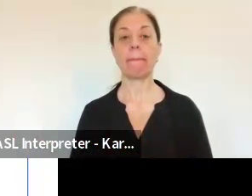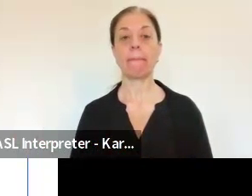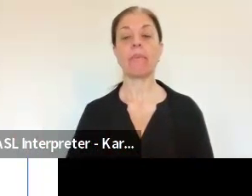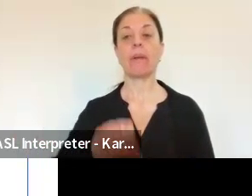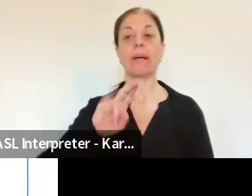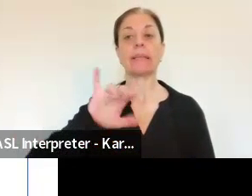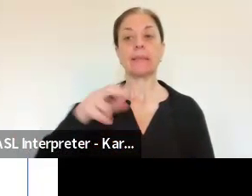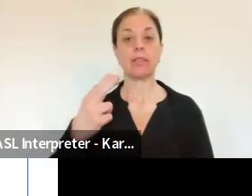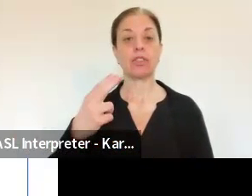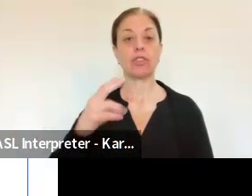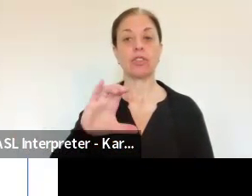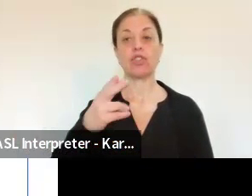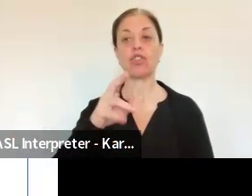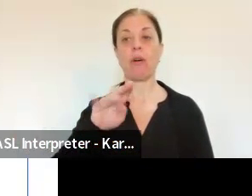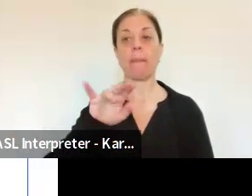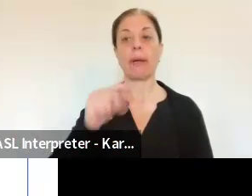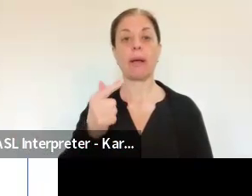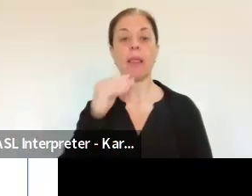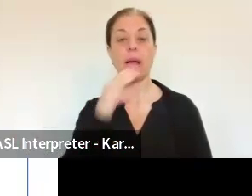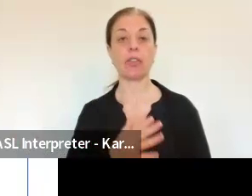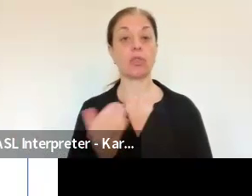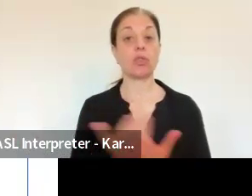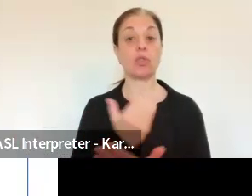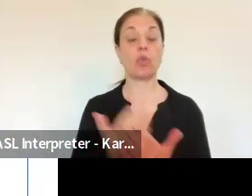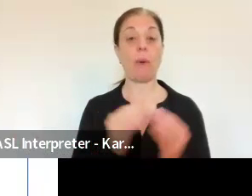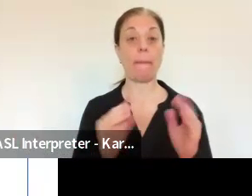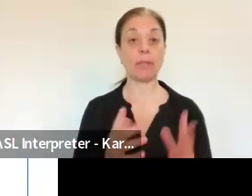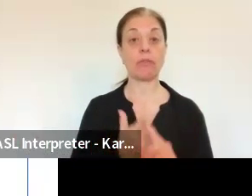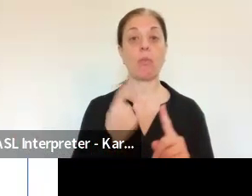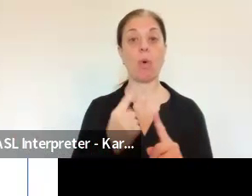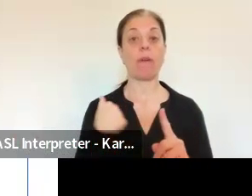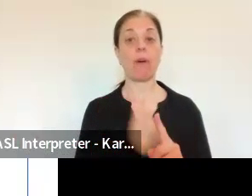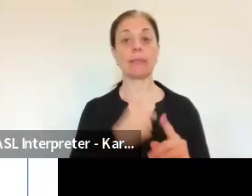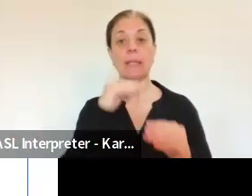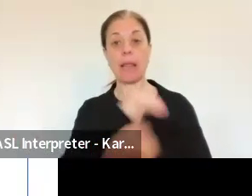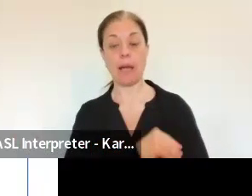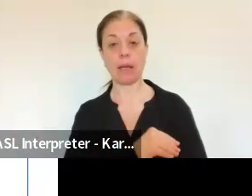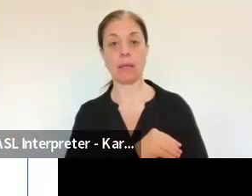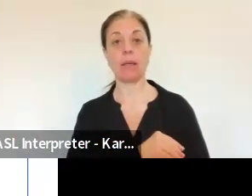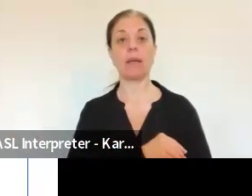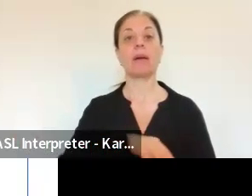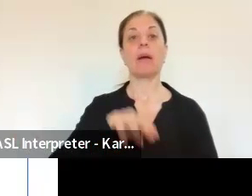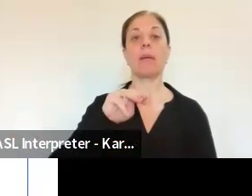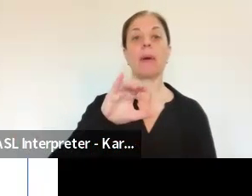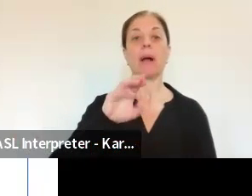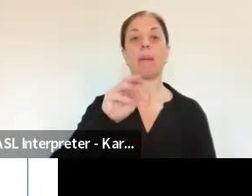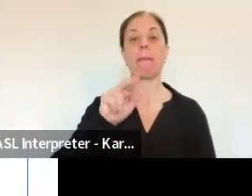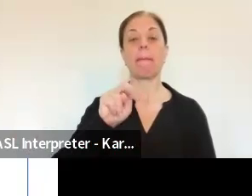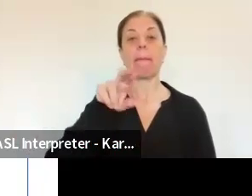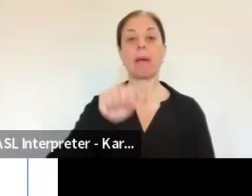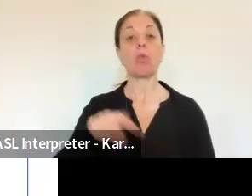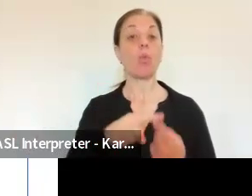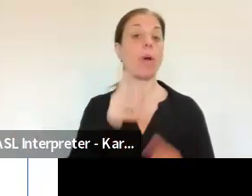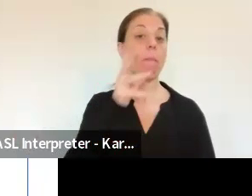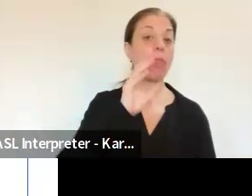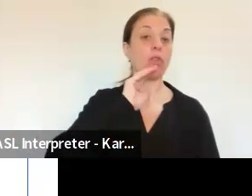Such Charming Liars. The newest mystery from the author of One of Us is Lying, the queen of thriller, Carrie McManus. When